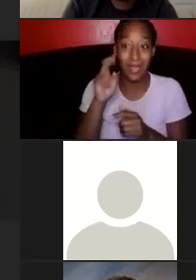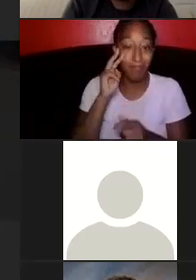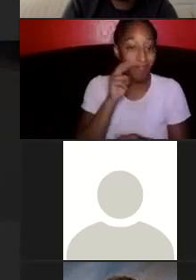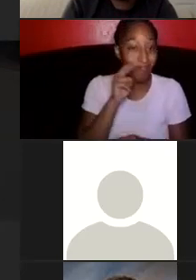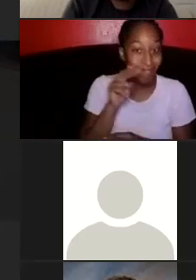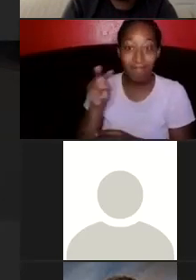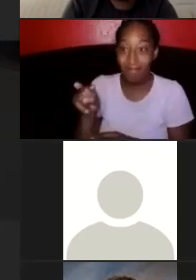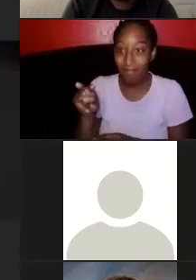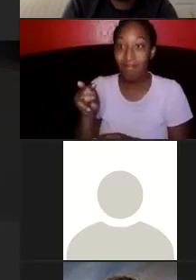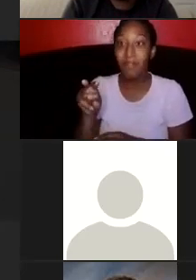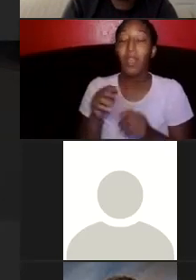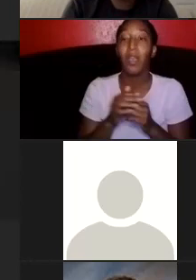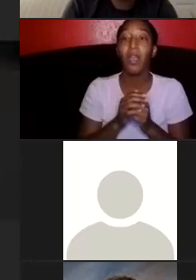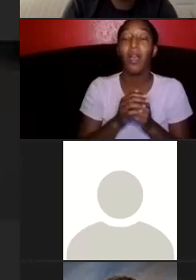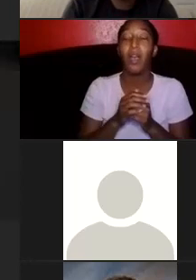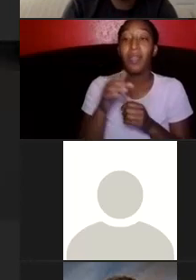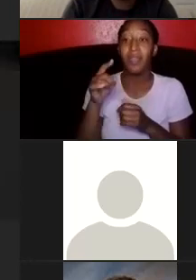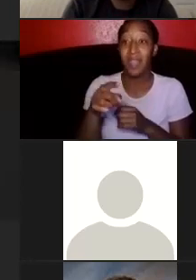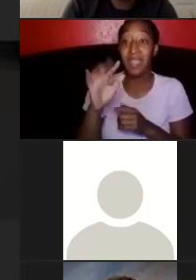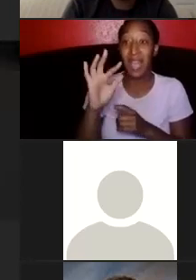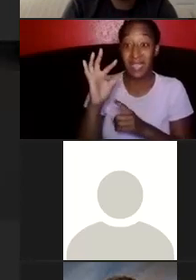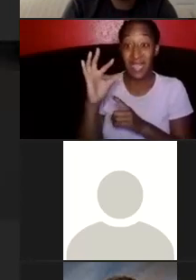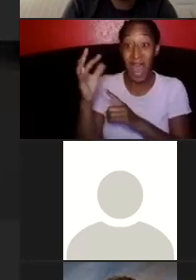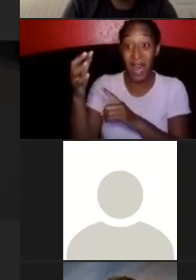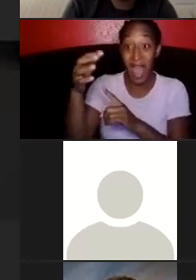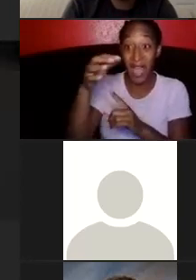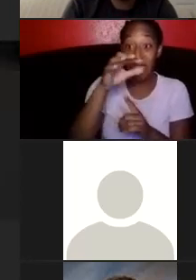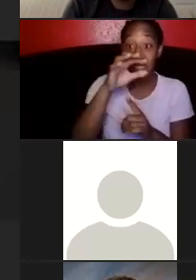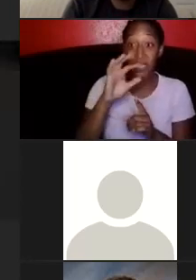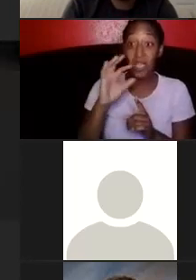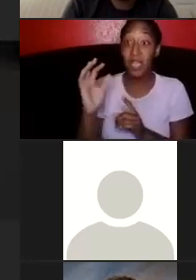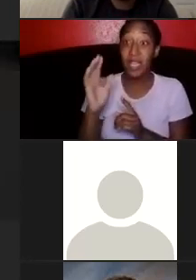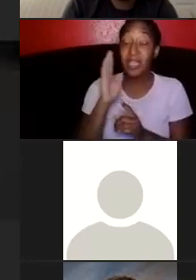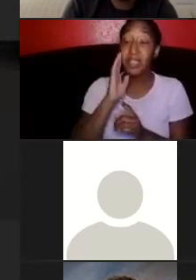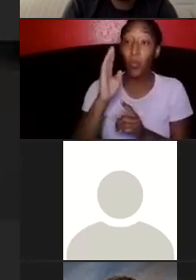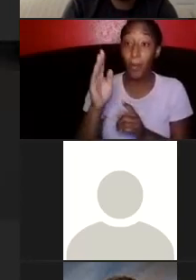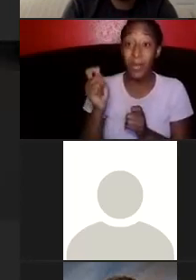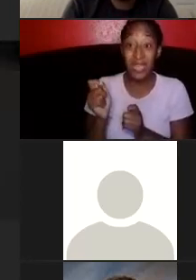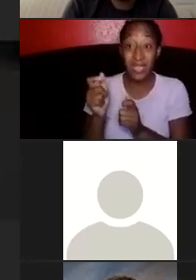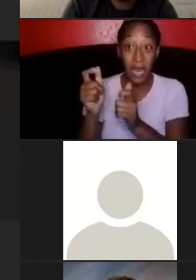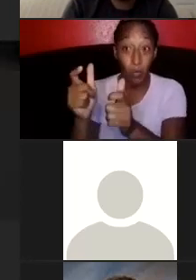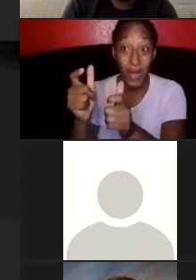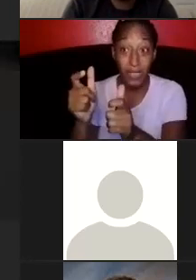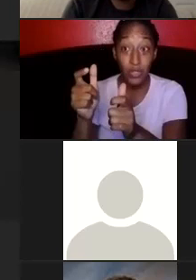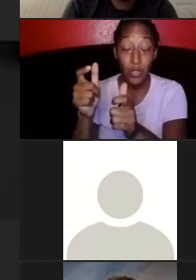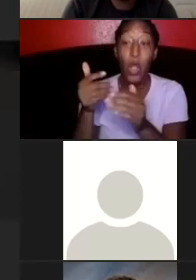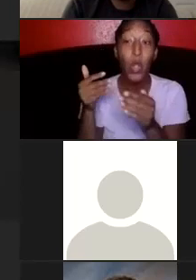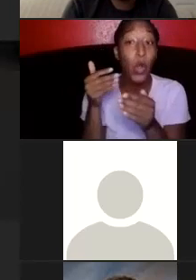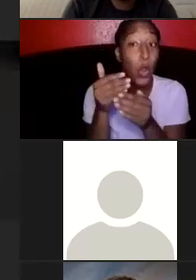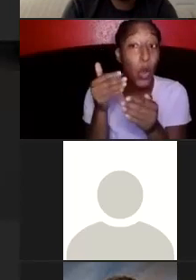a very high rate toward the center of the Earth. So it has to have a very big